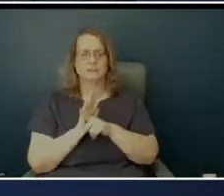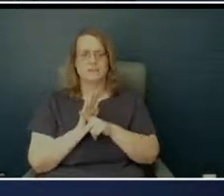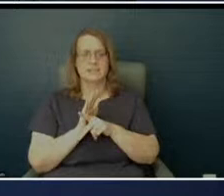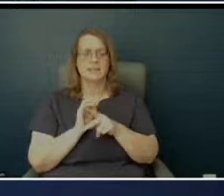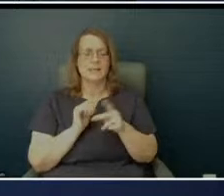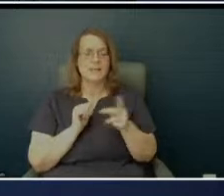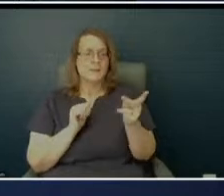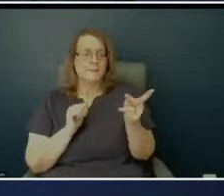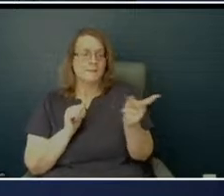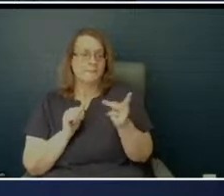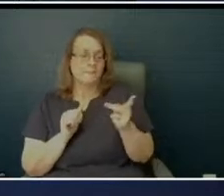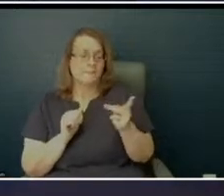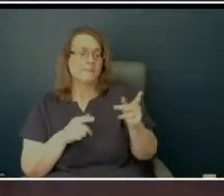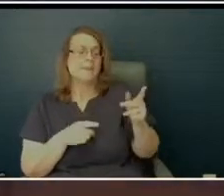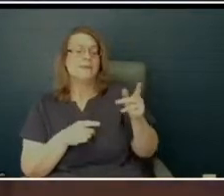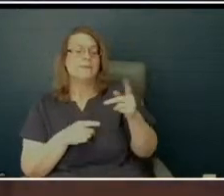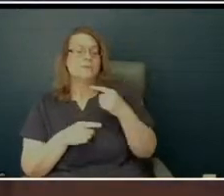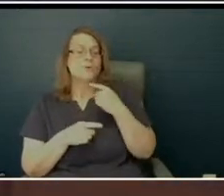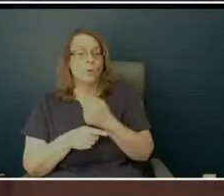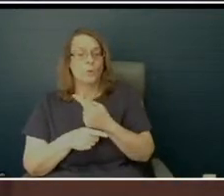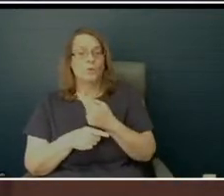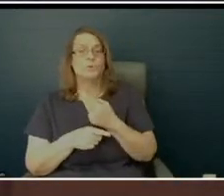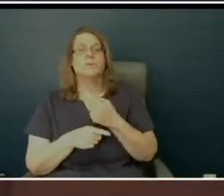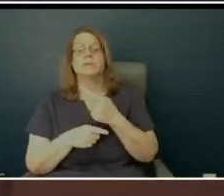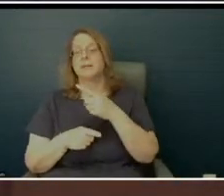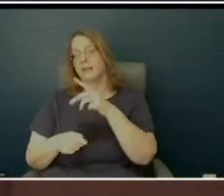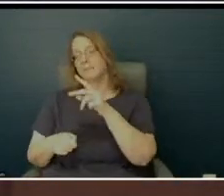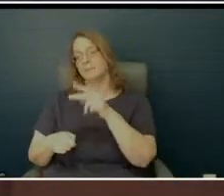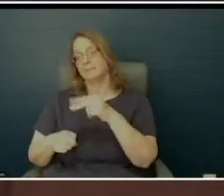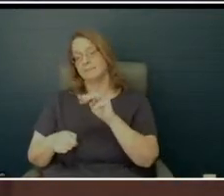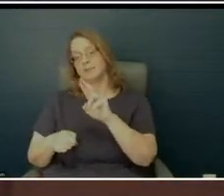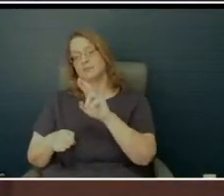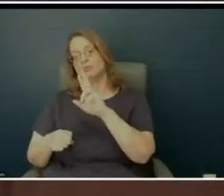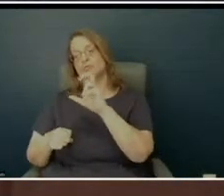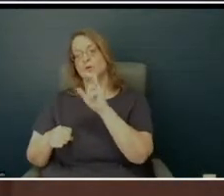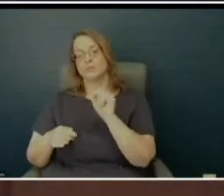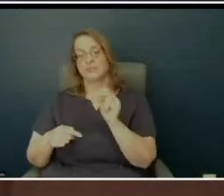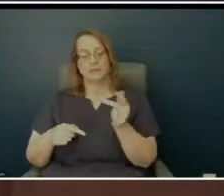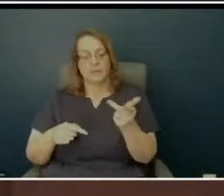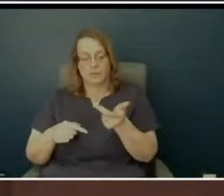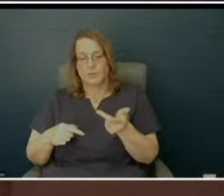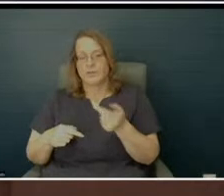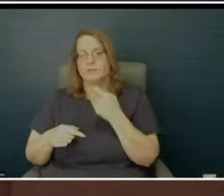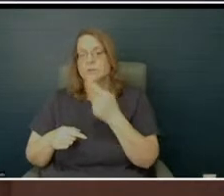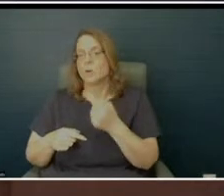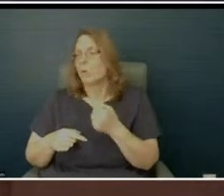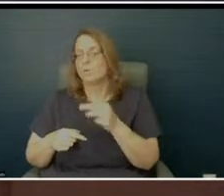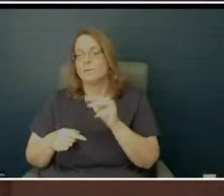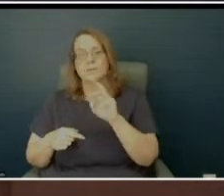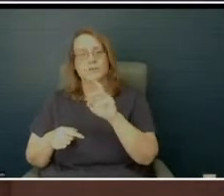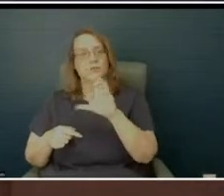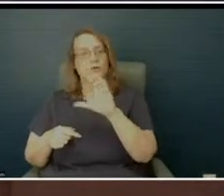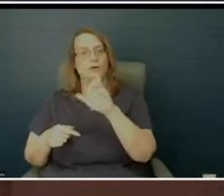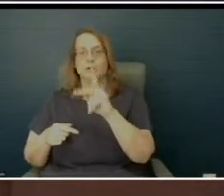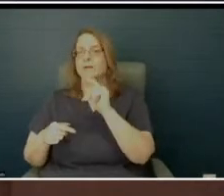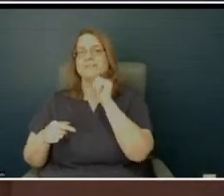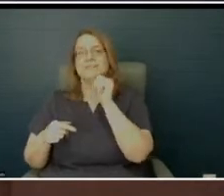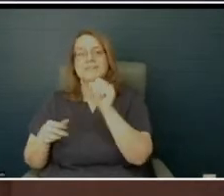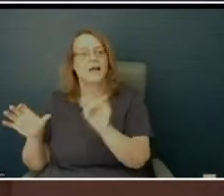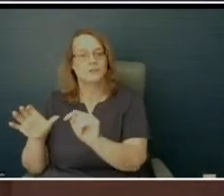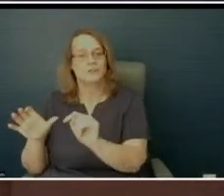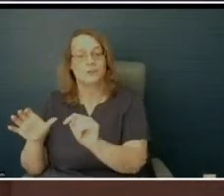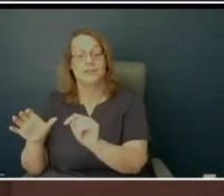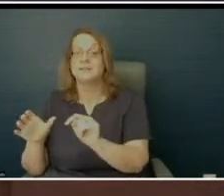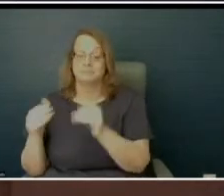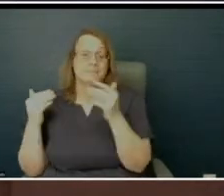told Mr. Clark to stand down, and he didn't. On the same day, Acting Attorney General Rosen told Mr. Clark to